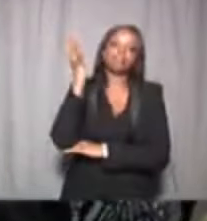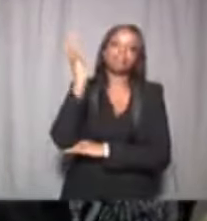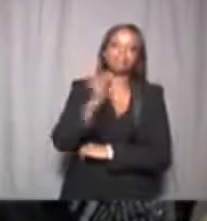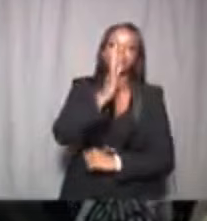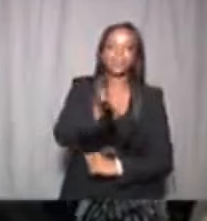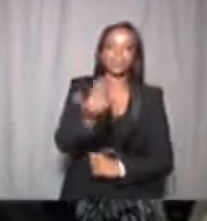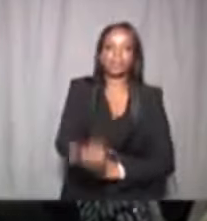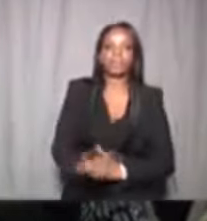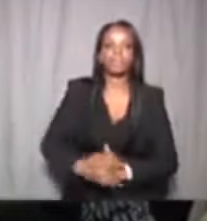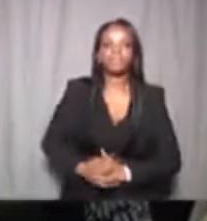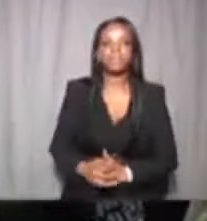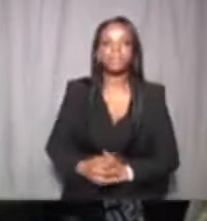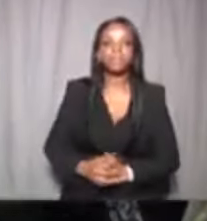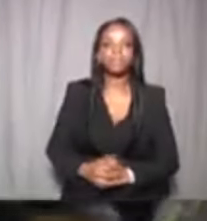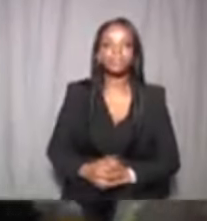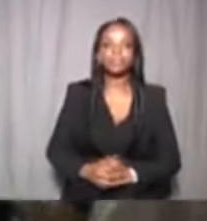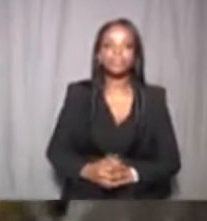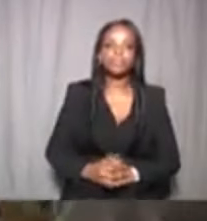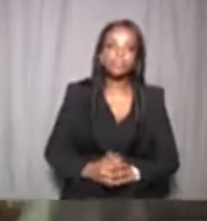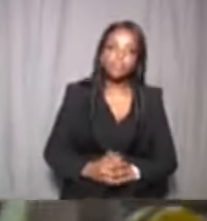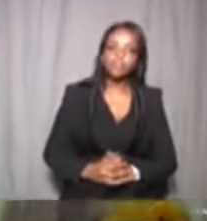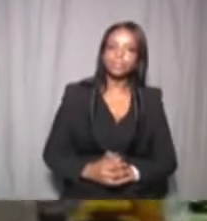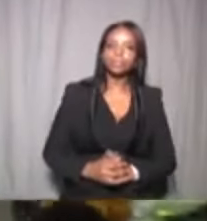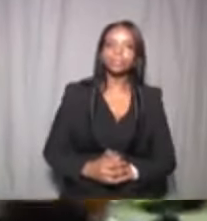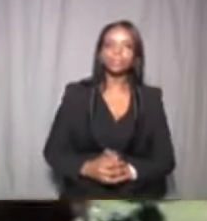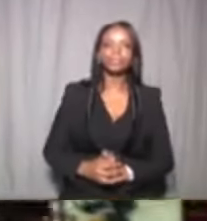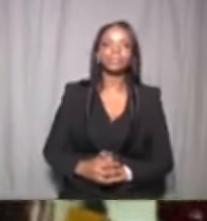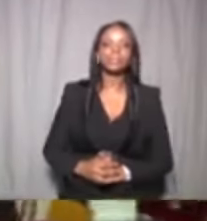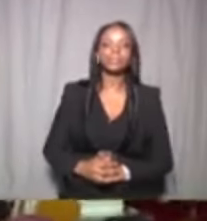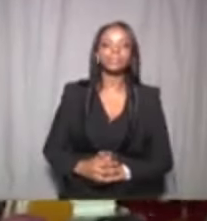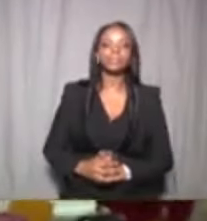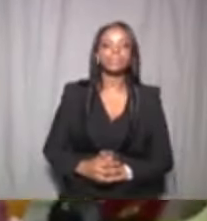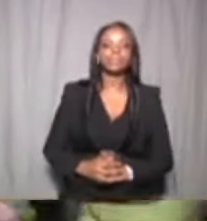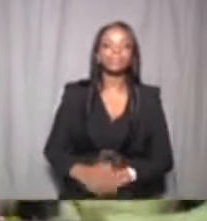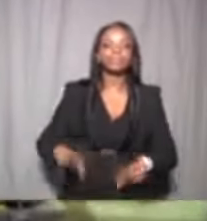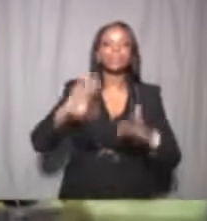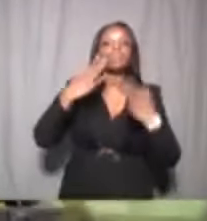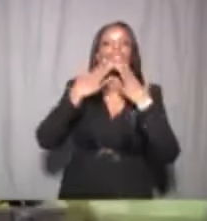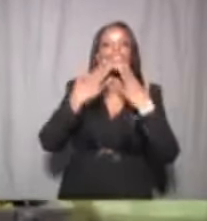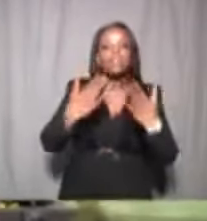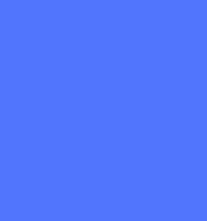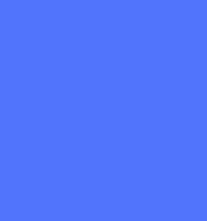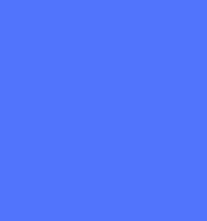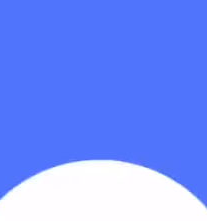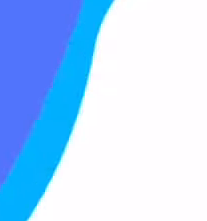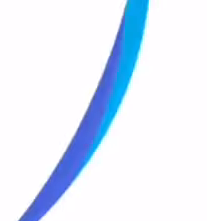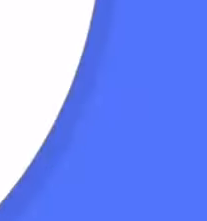Thank you so much, Madam Speaker.